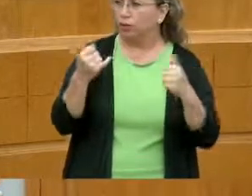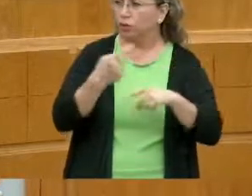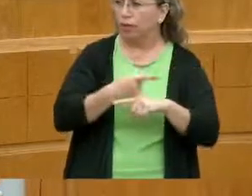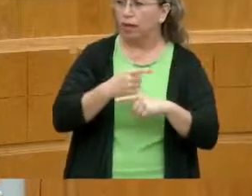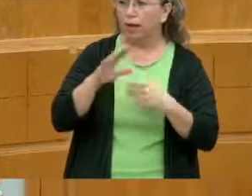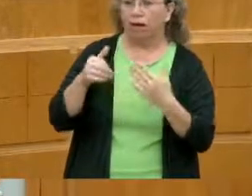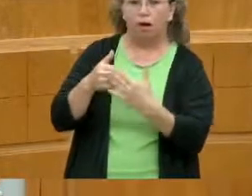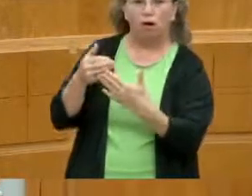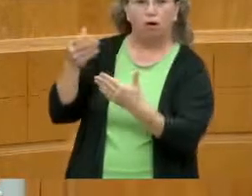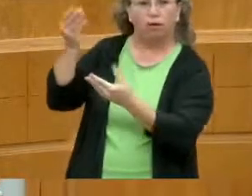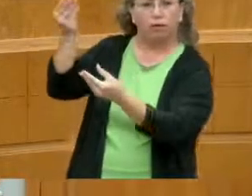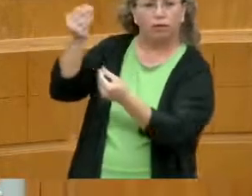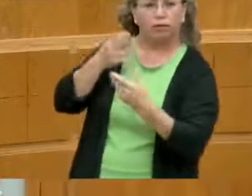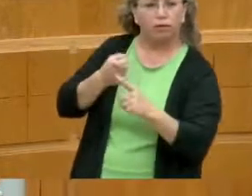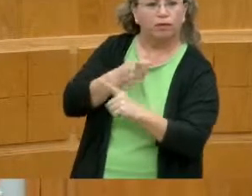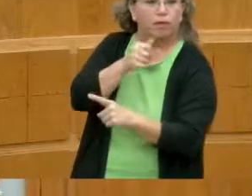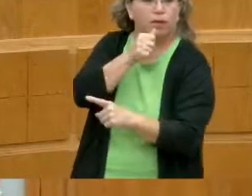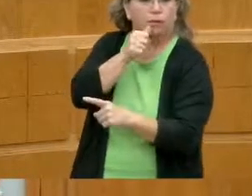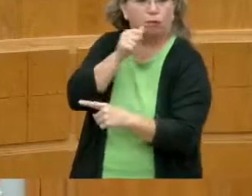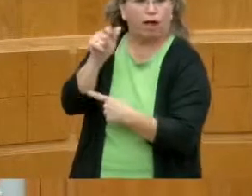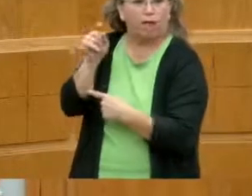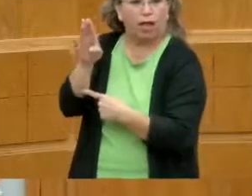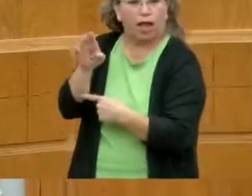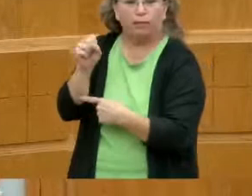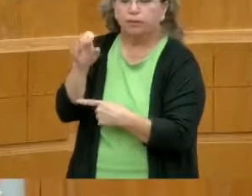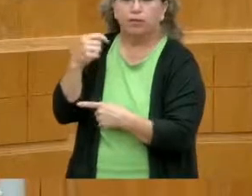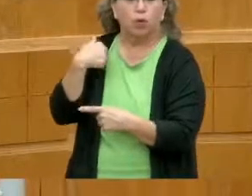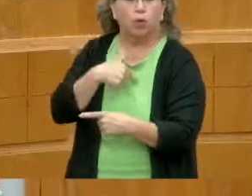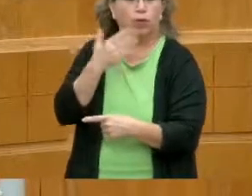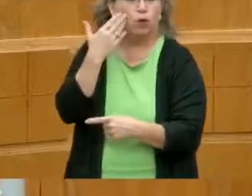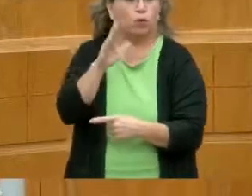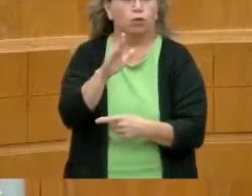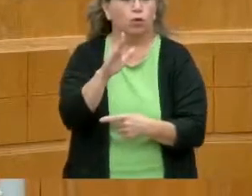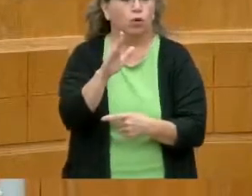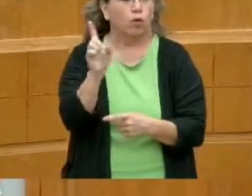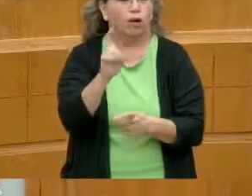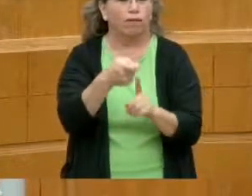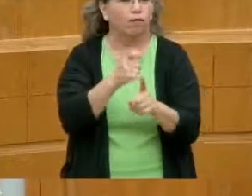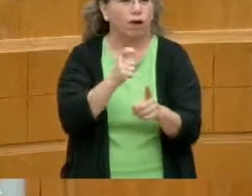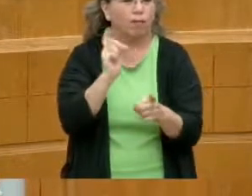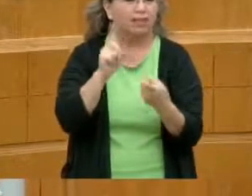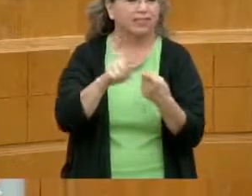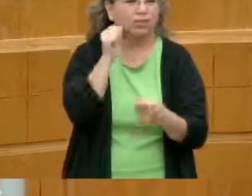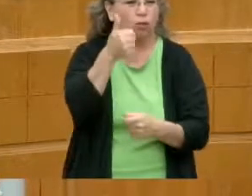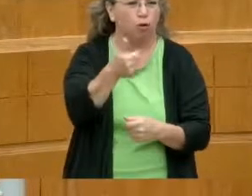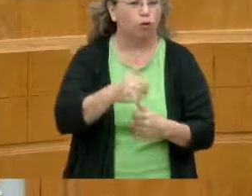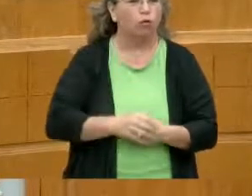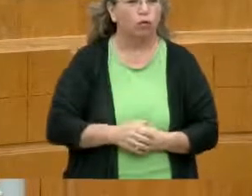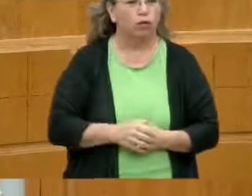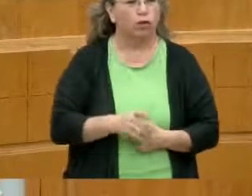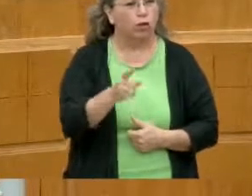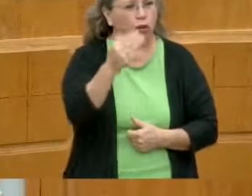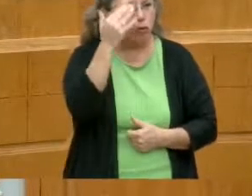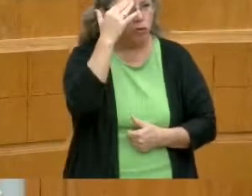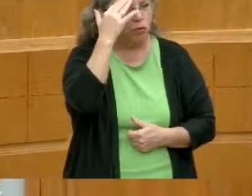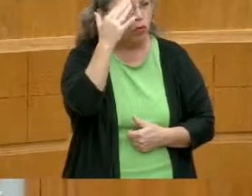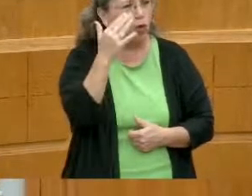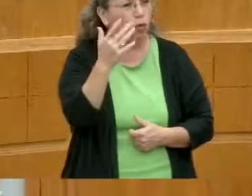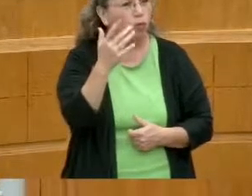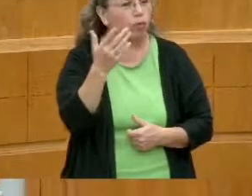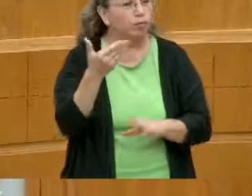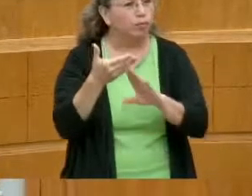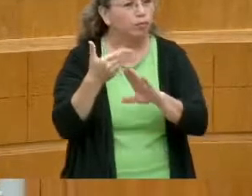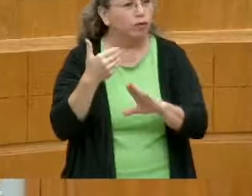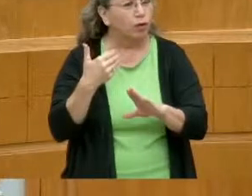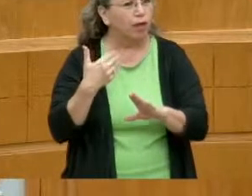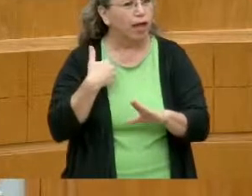lab, and so we won't know until tomorrow. Okay. Yeah. Do we know the status of the firefighters that were in quarantine